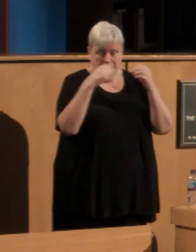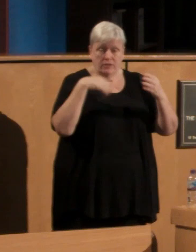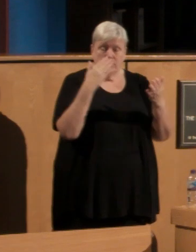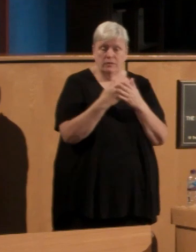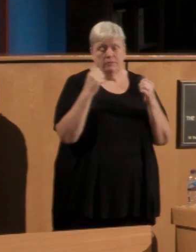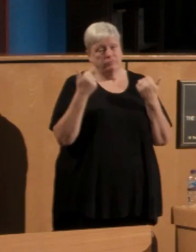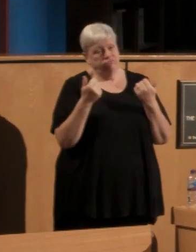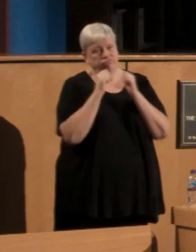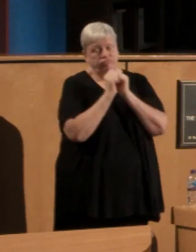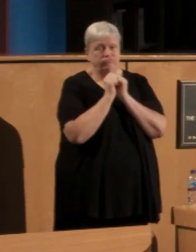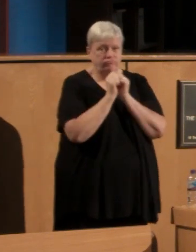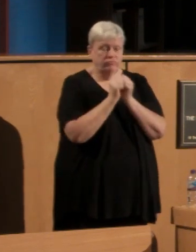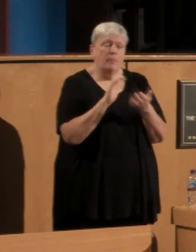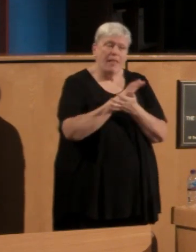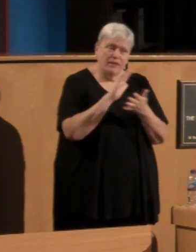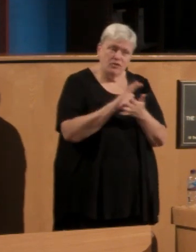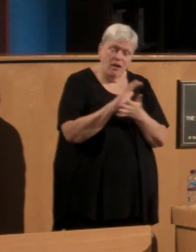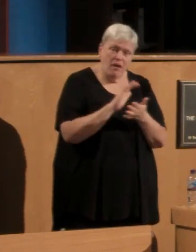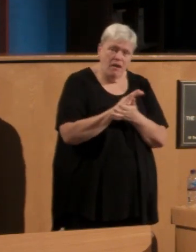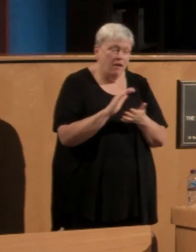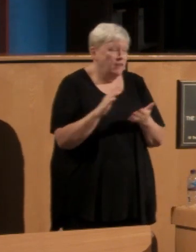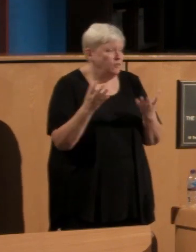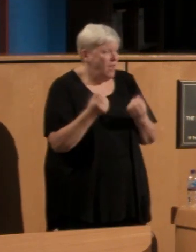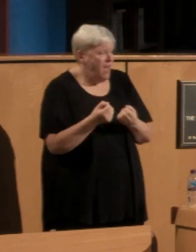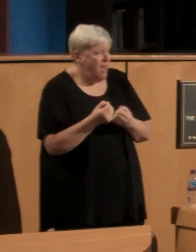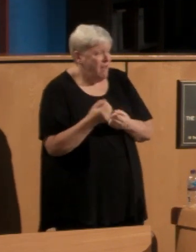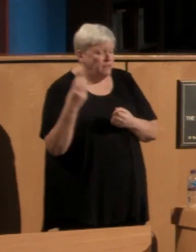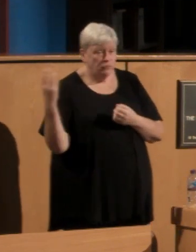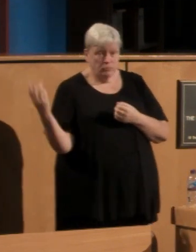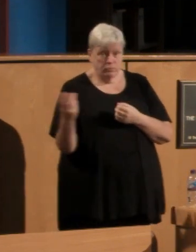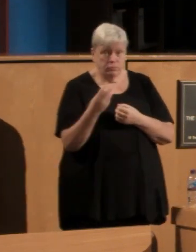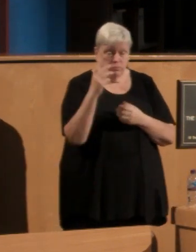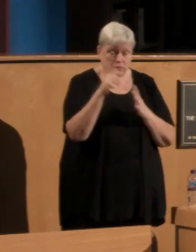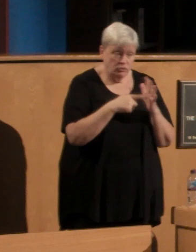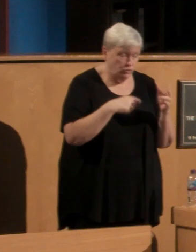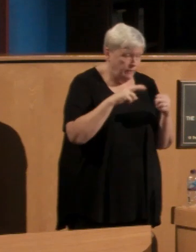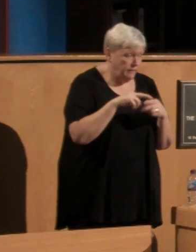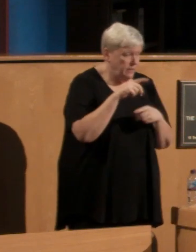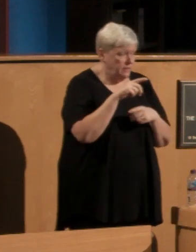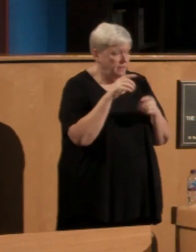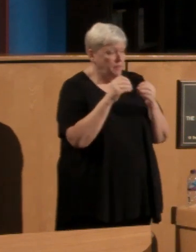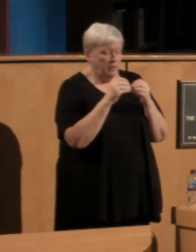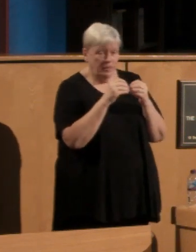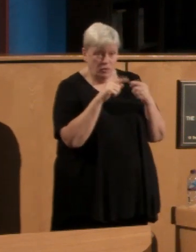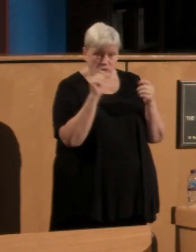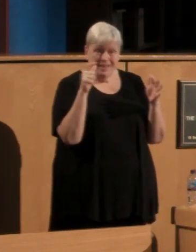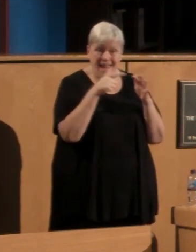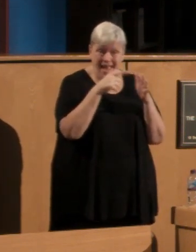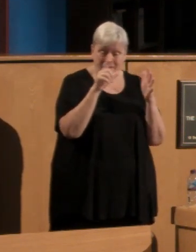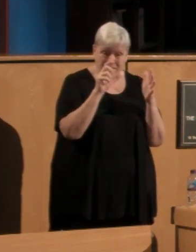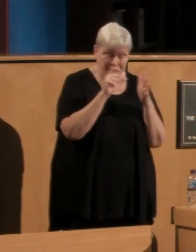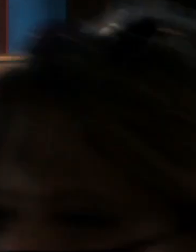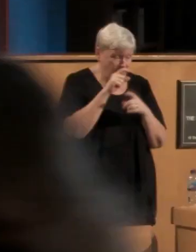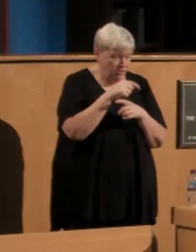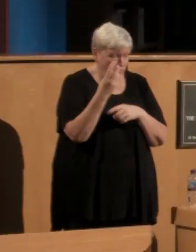absolute pleasure to have Jonathan Sims, Bibi June, and Dundas here with